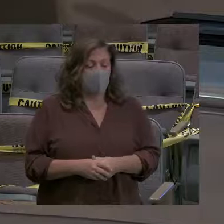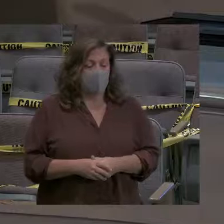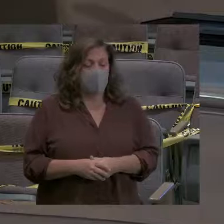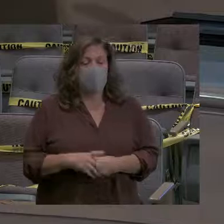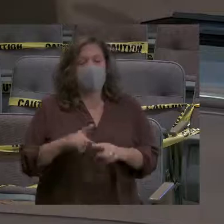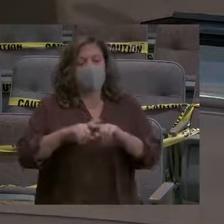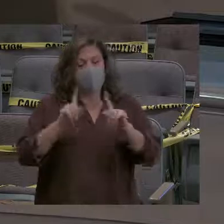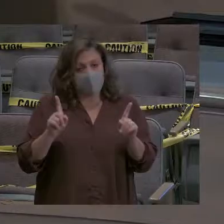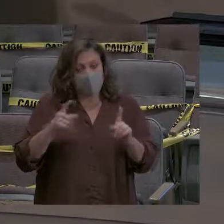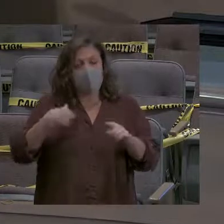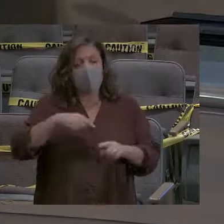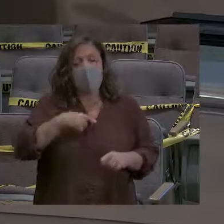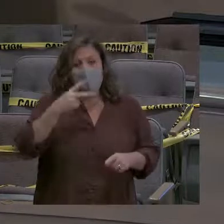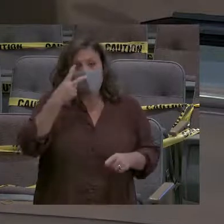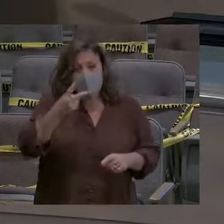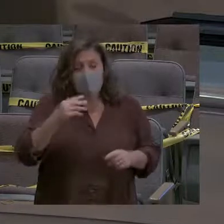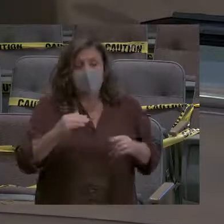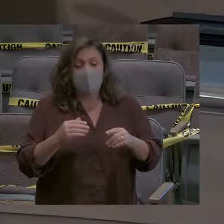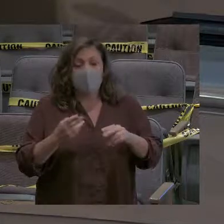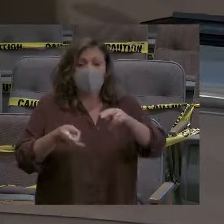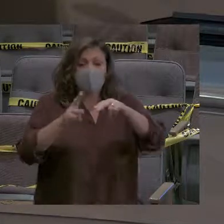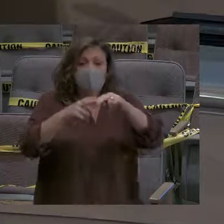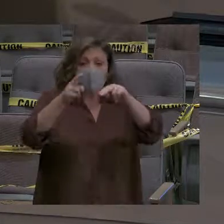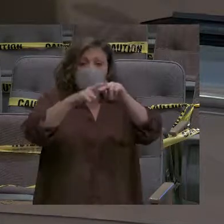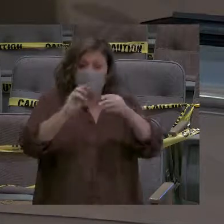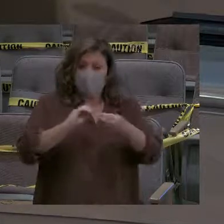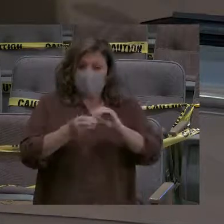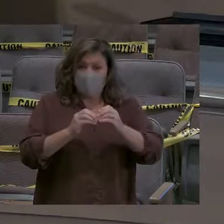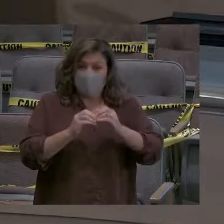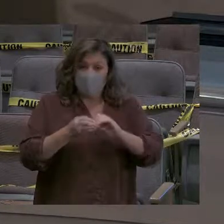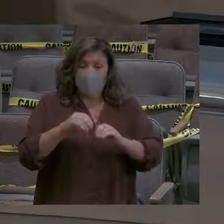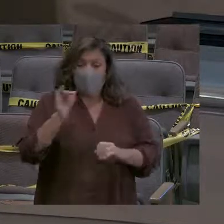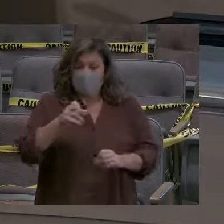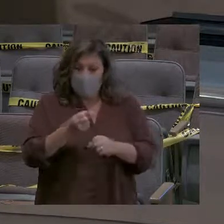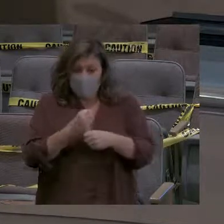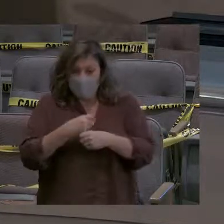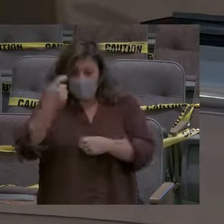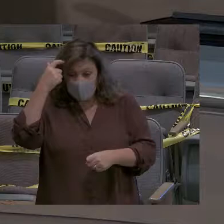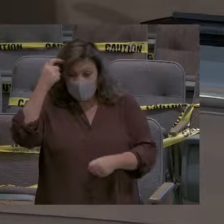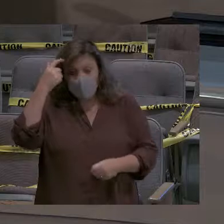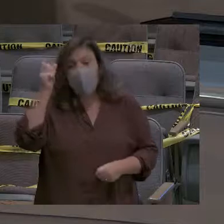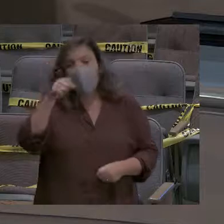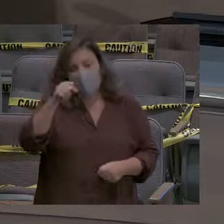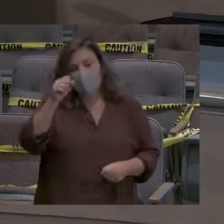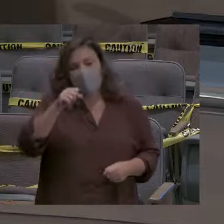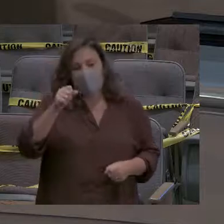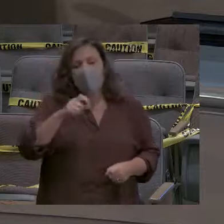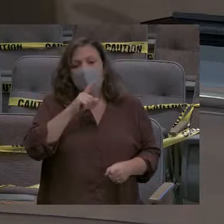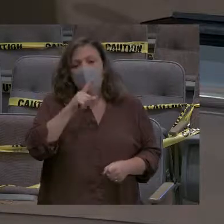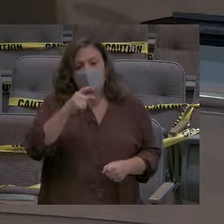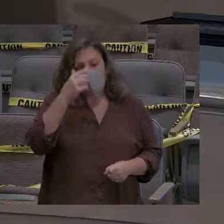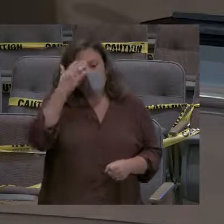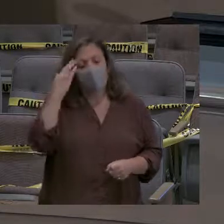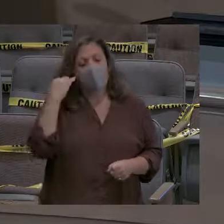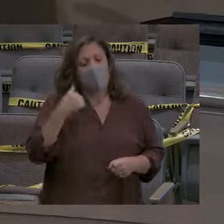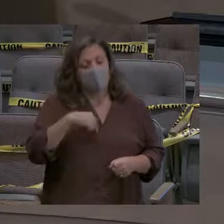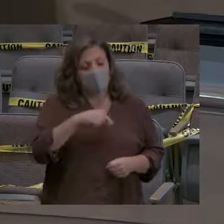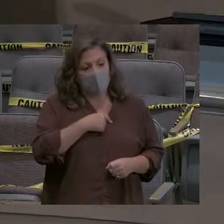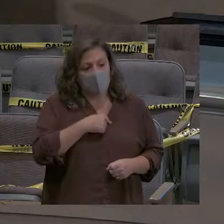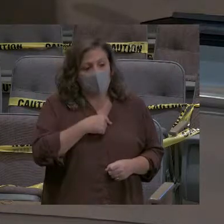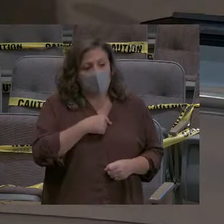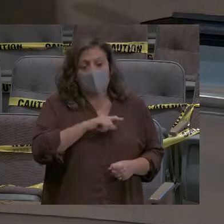But we are seeing a rise in numbers. Does that make sense? Absolutely. Why does it make sense? Because we've gone back